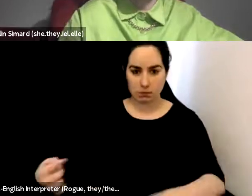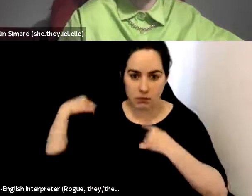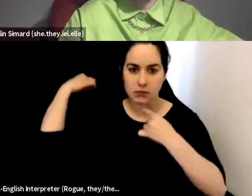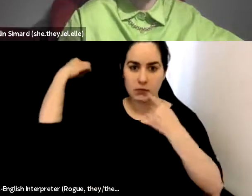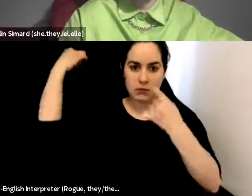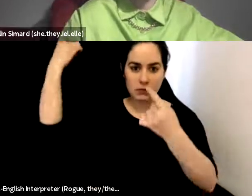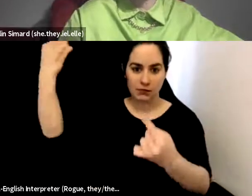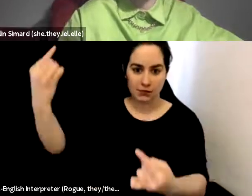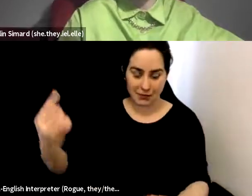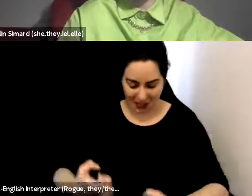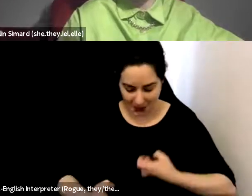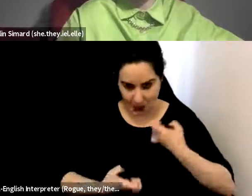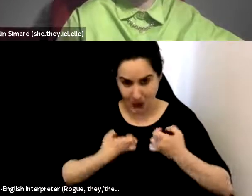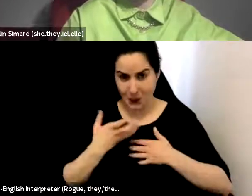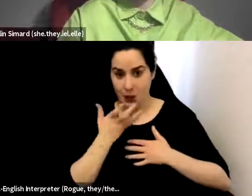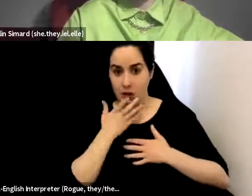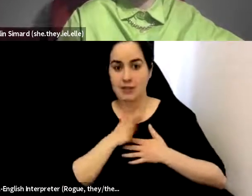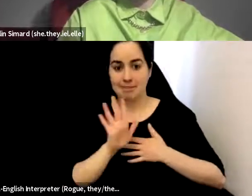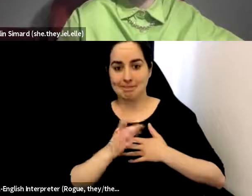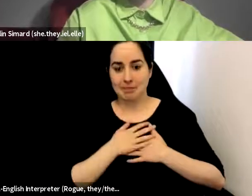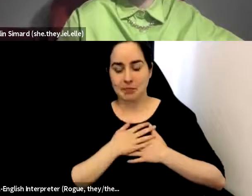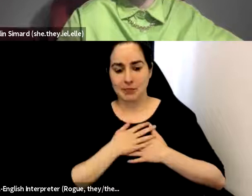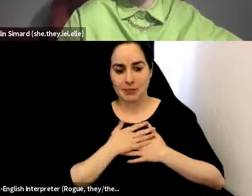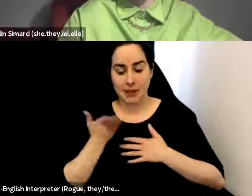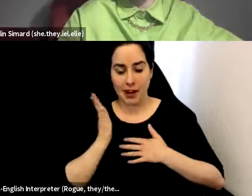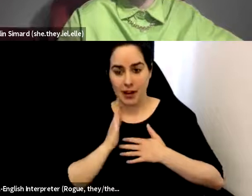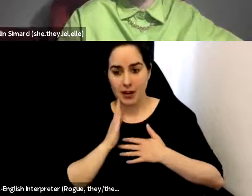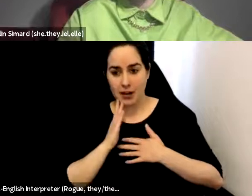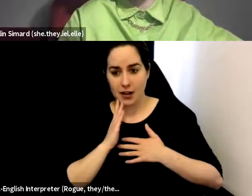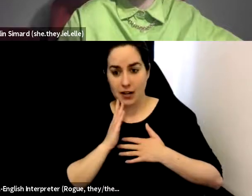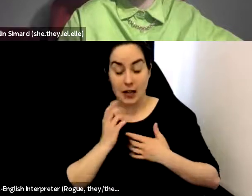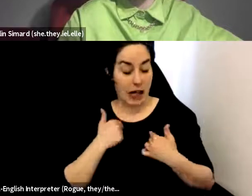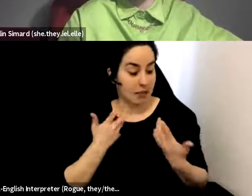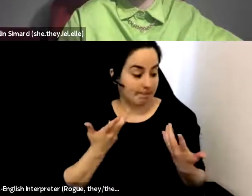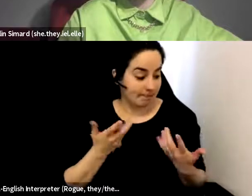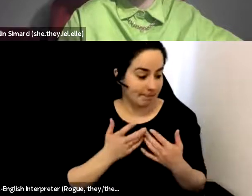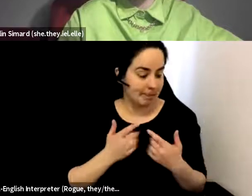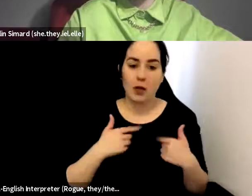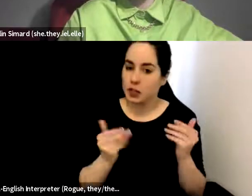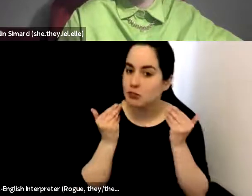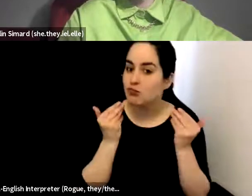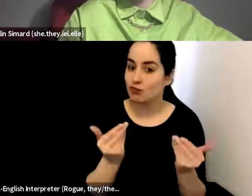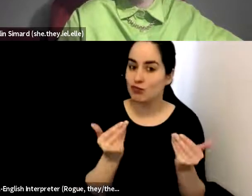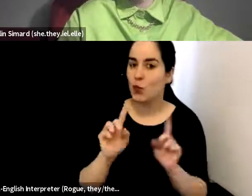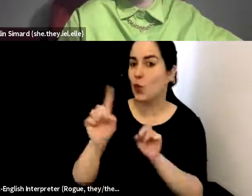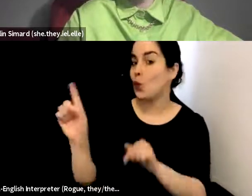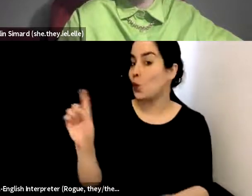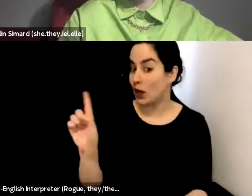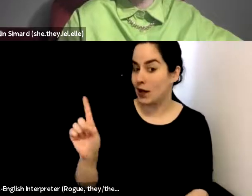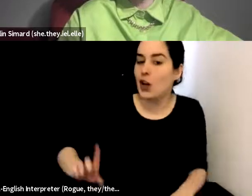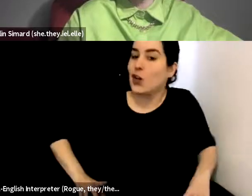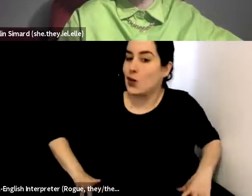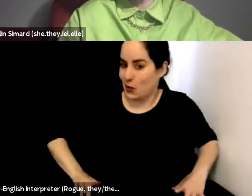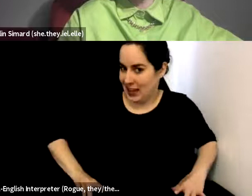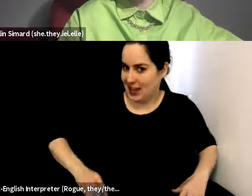I'm gonna get emotional, oh my God. And so I went to work, I went to write a play in Newfoundland a few